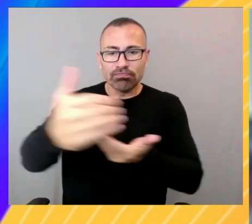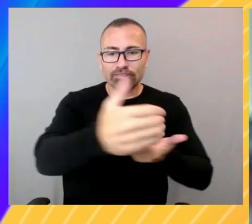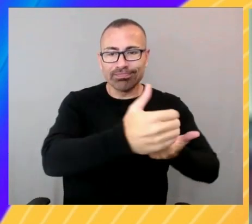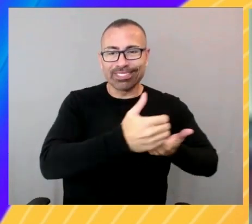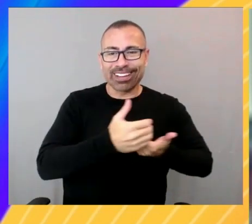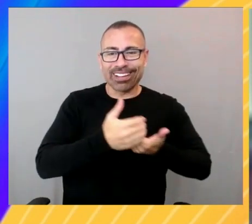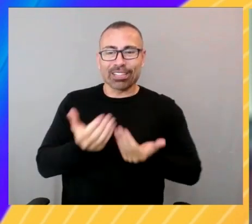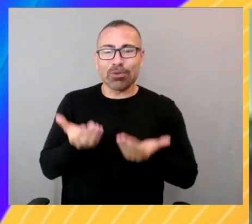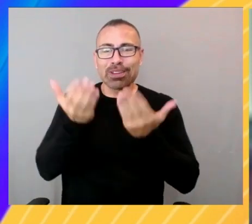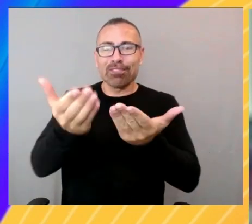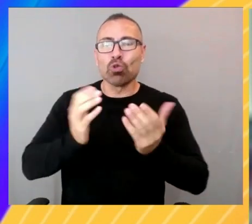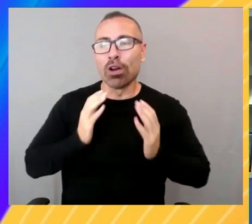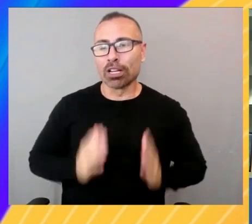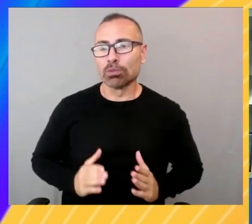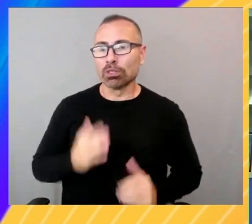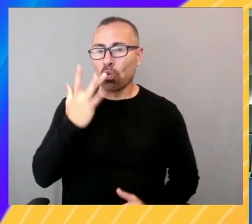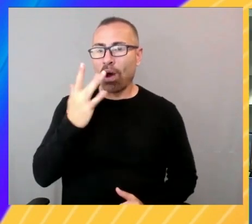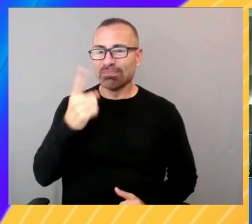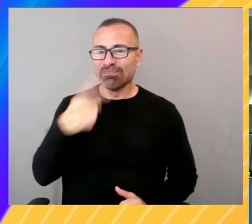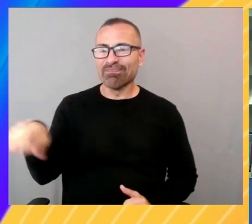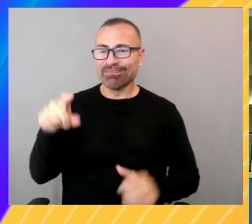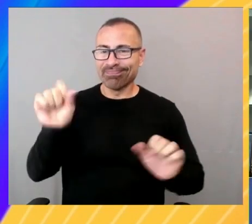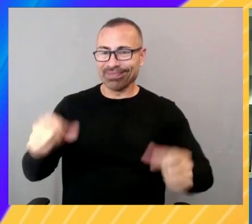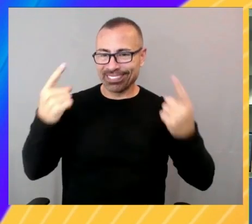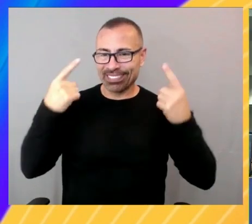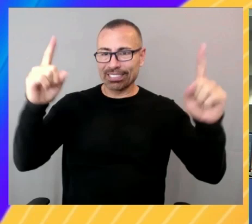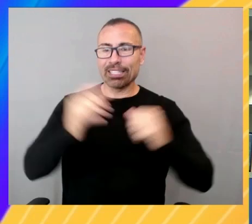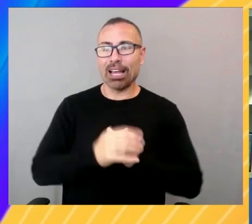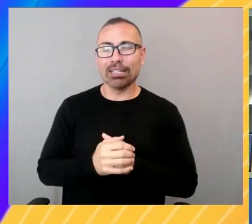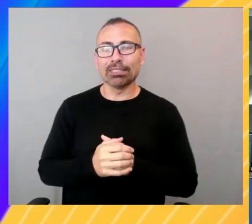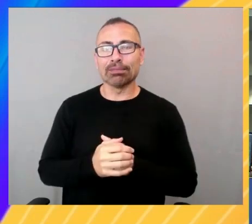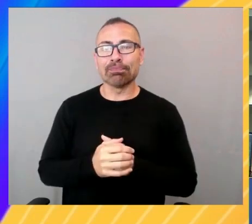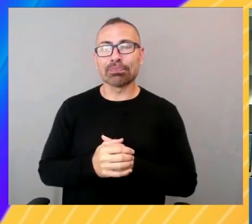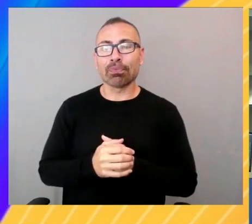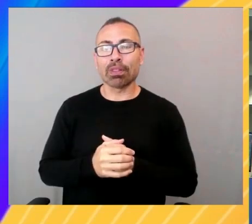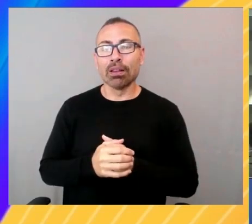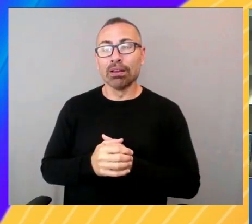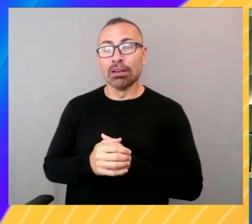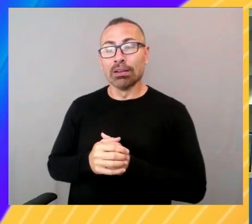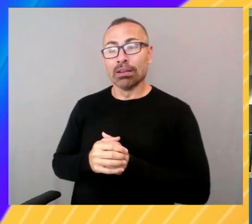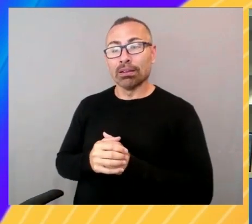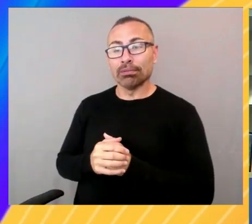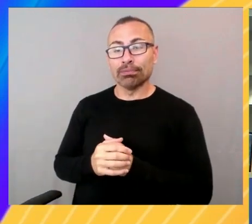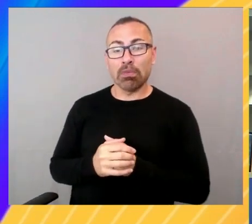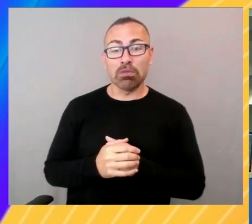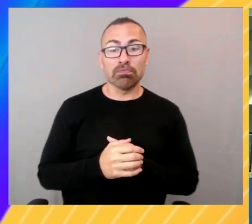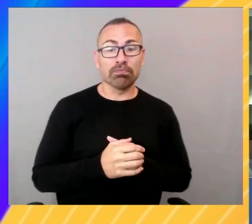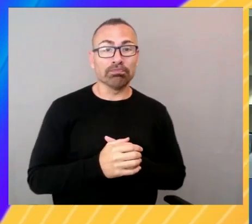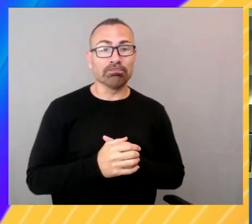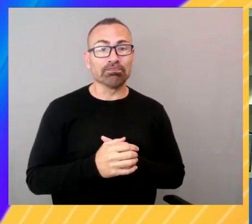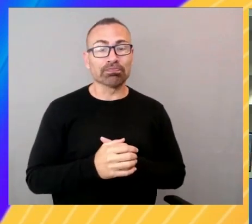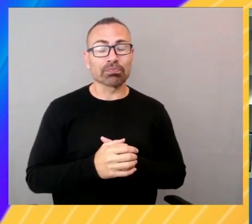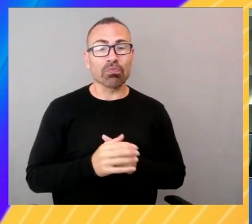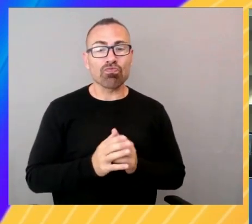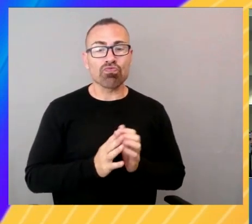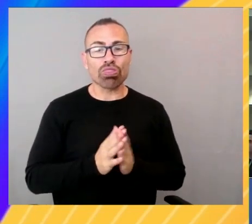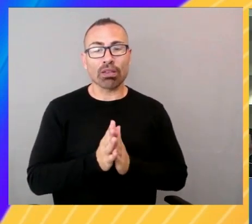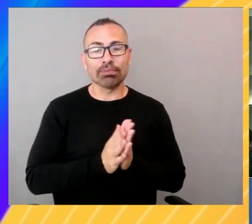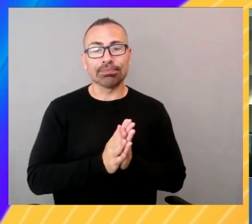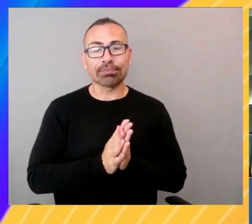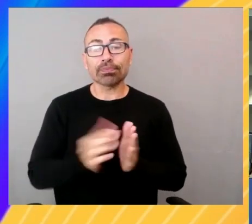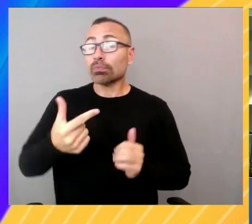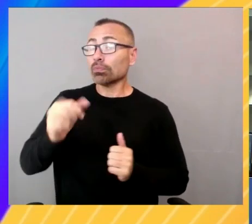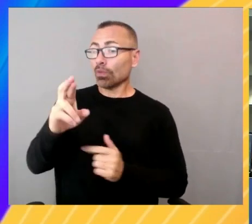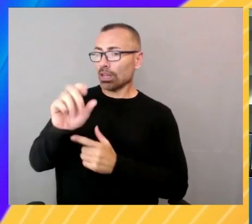when it comes to our services too. I mean, obviously I focus on our native services for this, but a lot of our big partners, the Dynatraces,